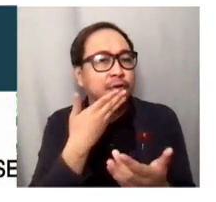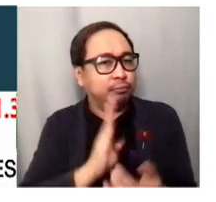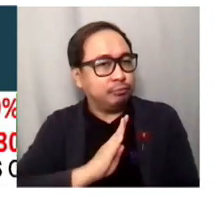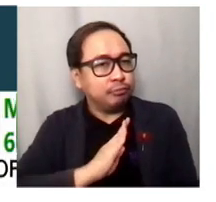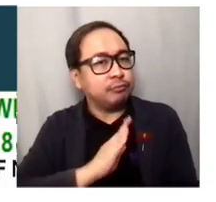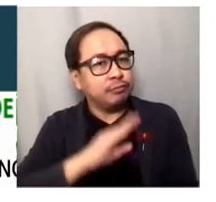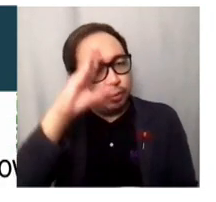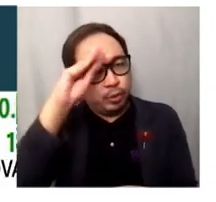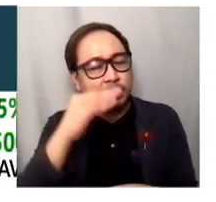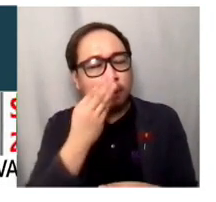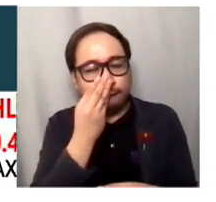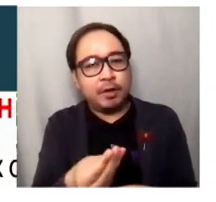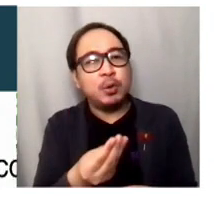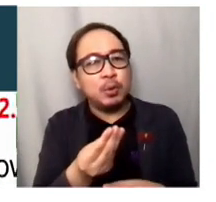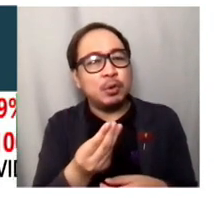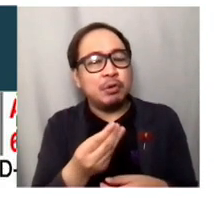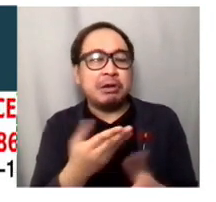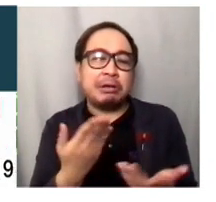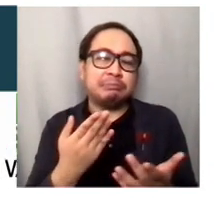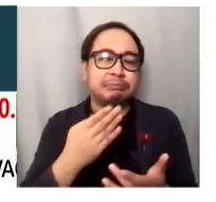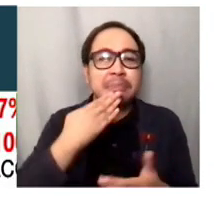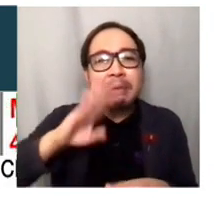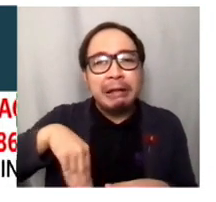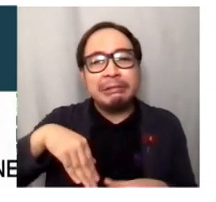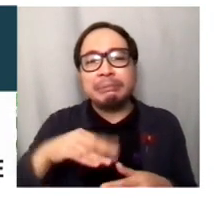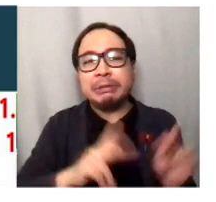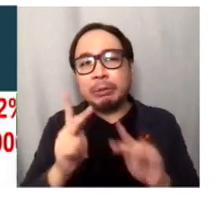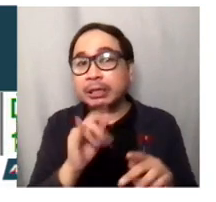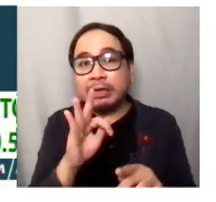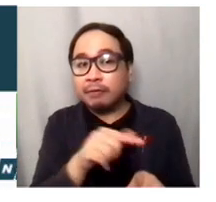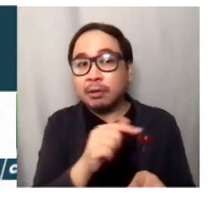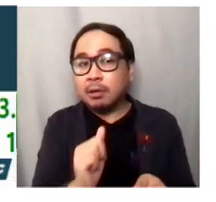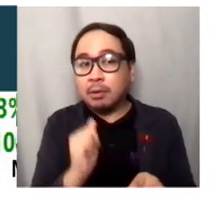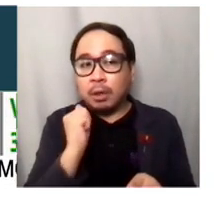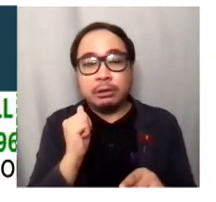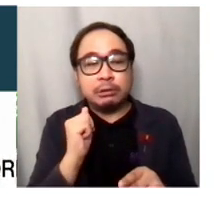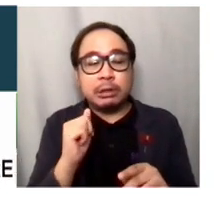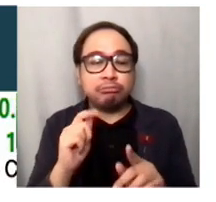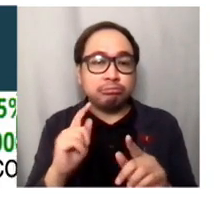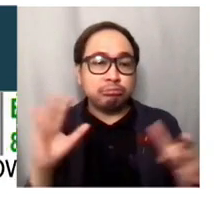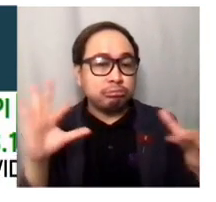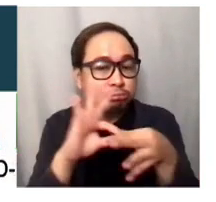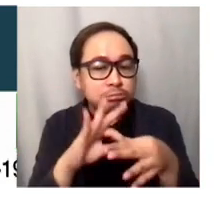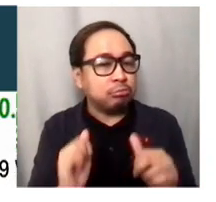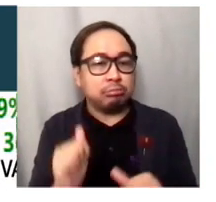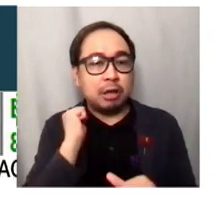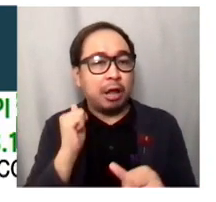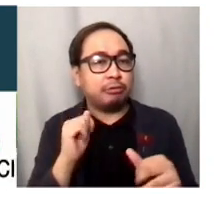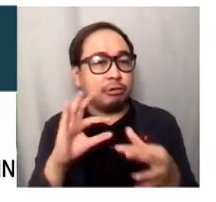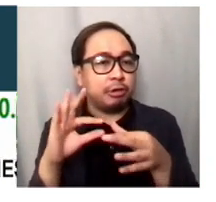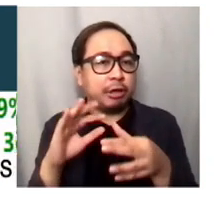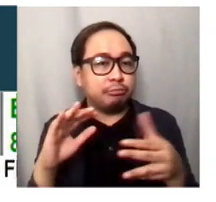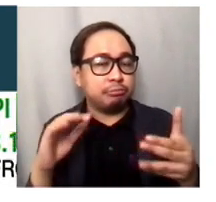a few bad guys. So if we don't talk, if we don't coordinate, what will happen? It will get worse. So